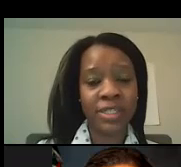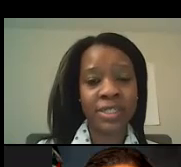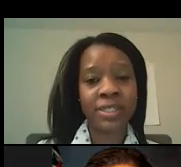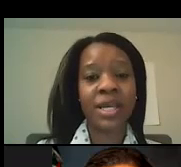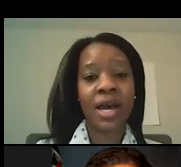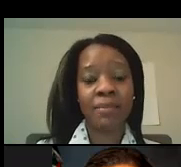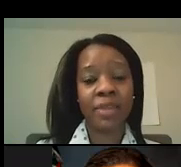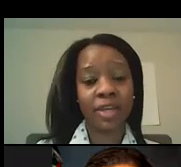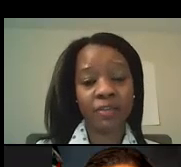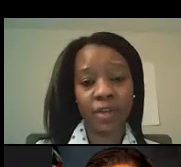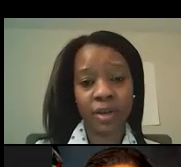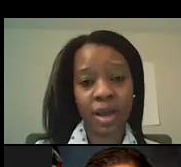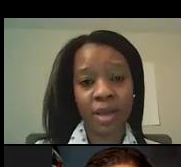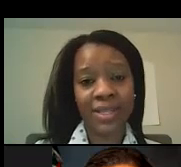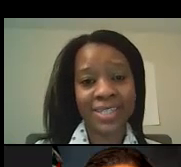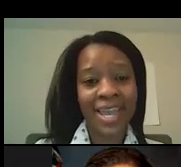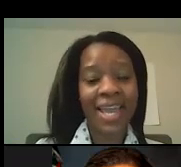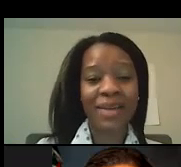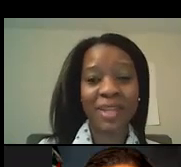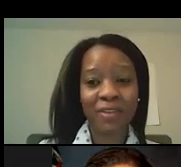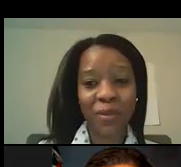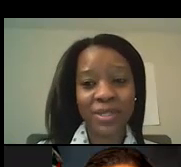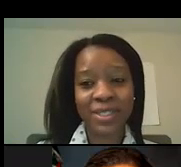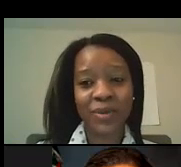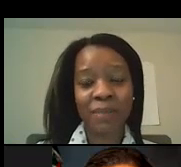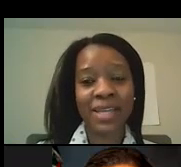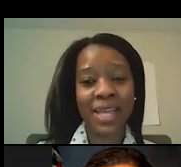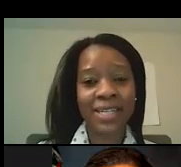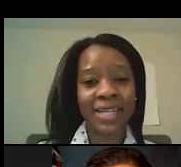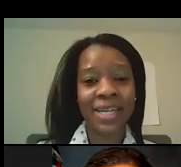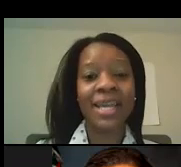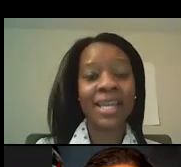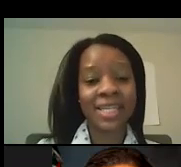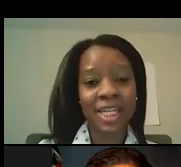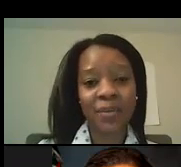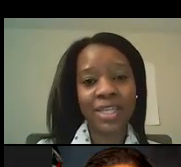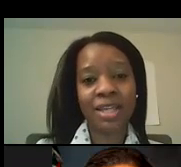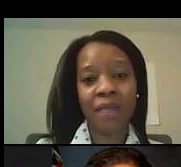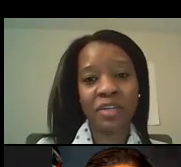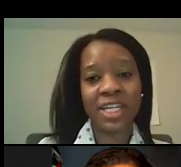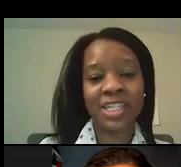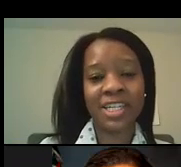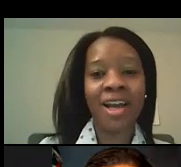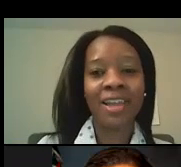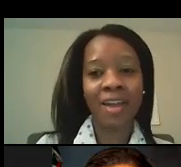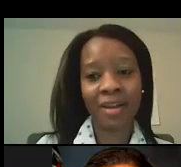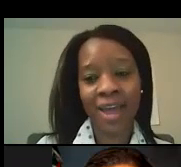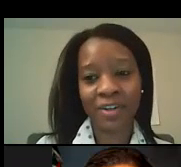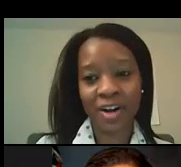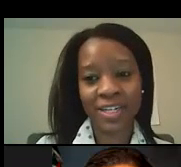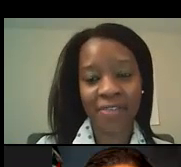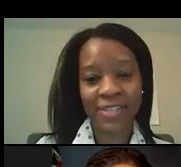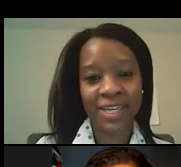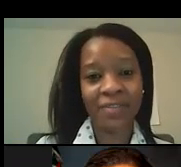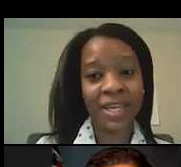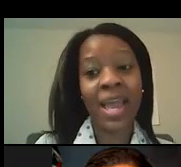for your questions. Thank you for your comments. And we look forward to engaging and continuing this conversation long